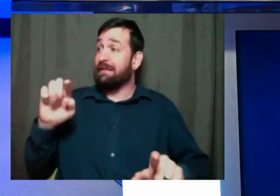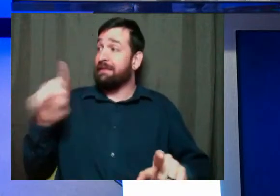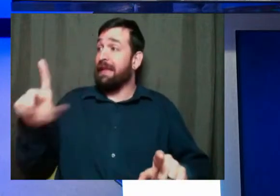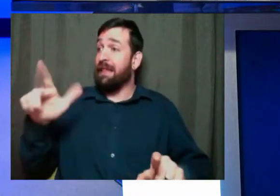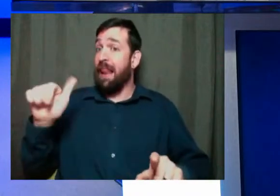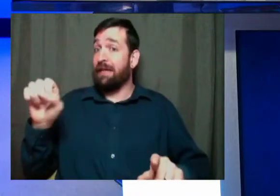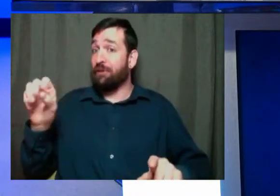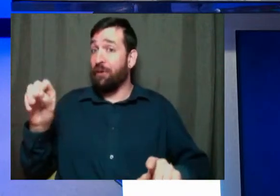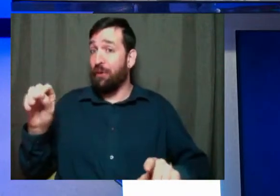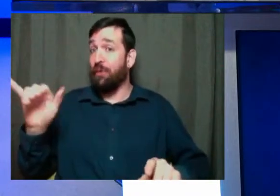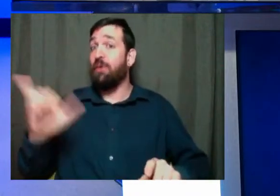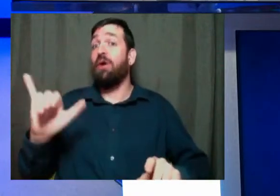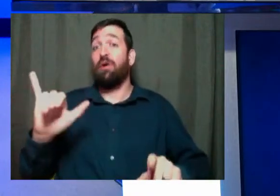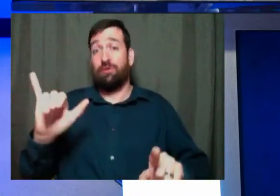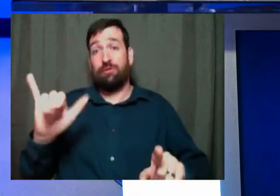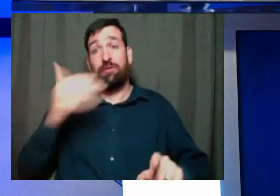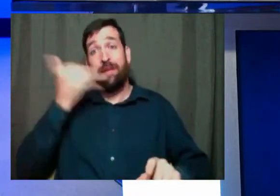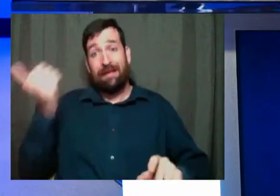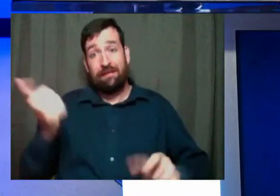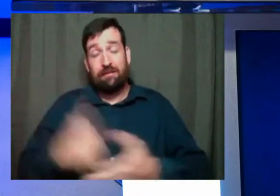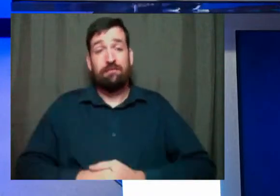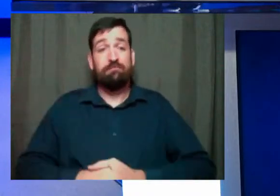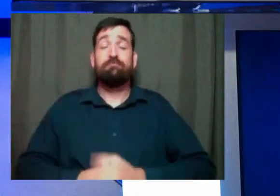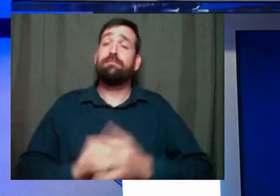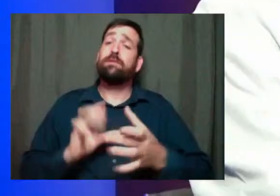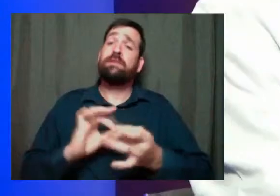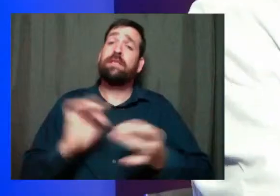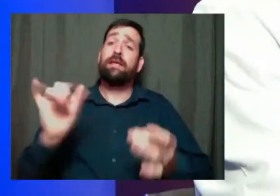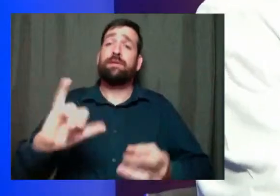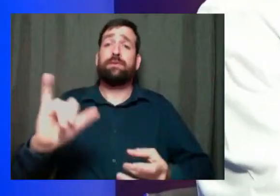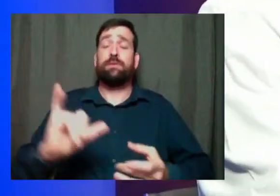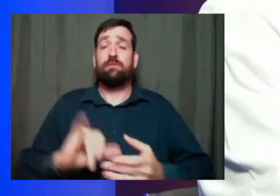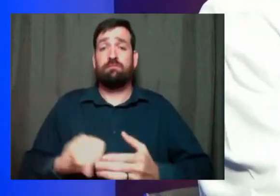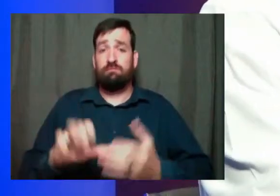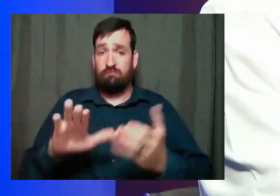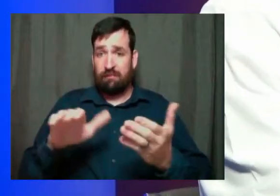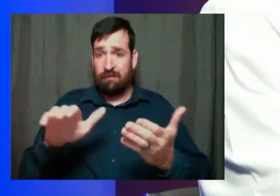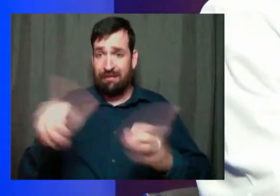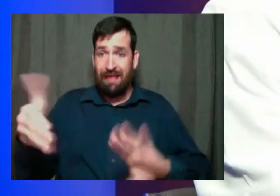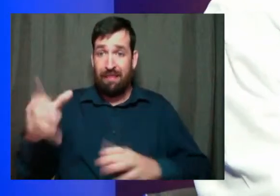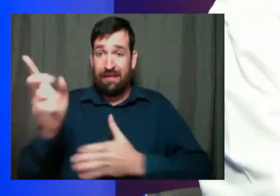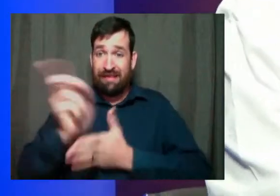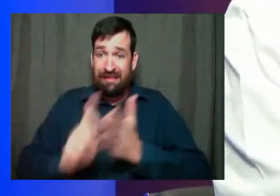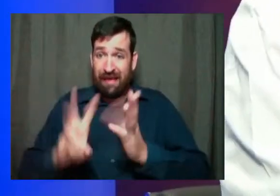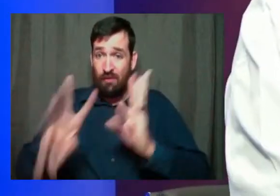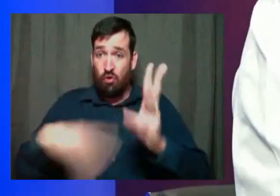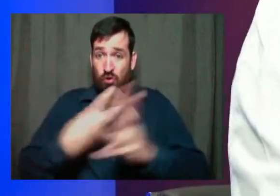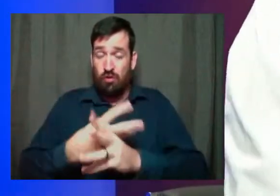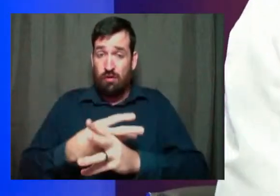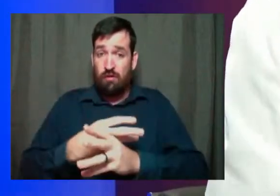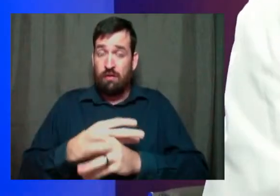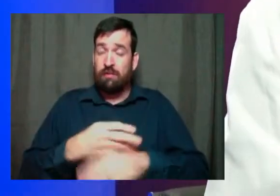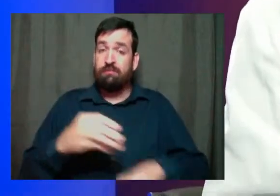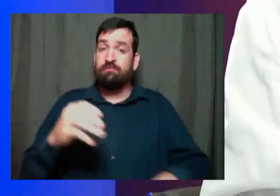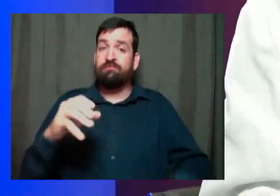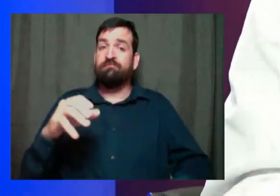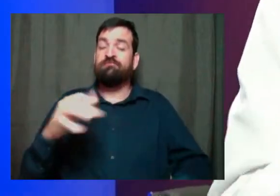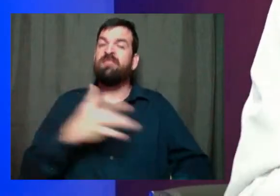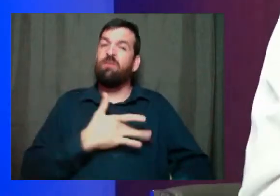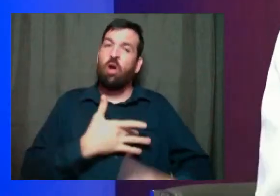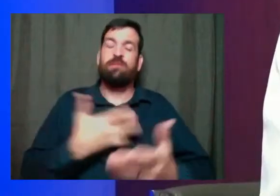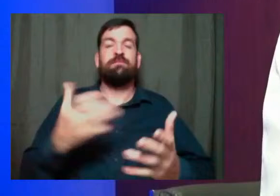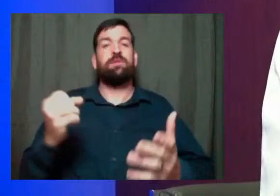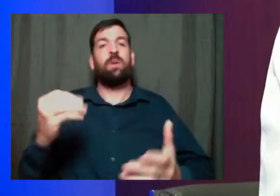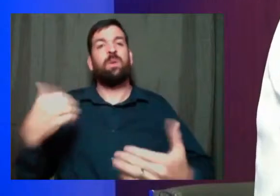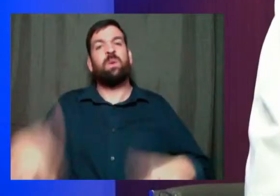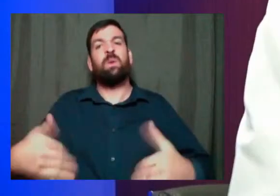always the best. And just to say, a death in the design world from angiosarcoma of the heart. So, man, that. those